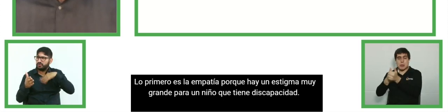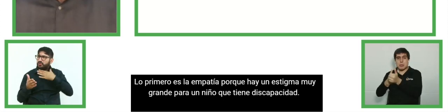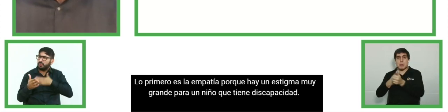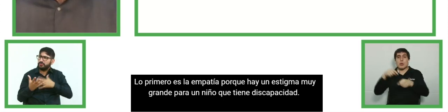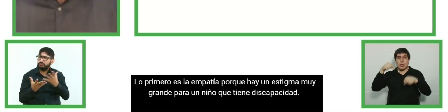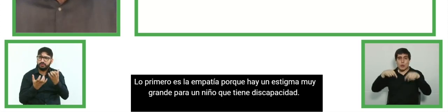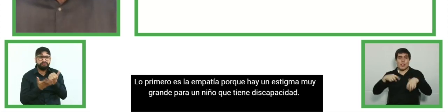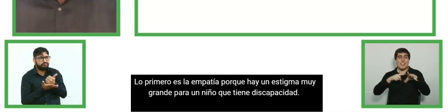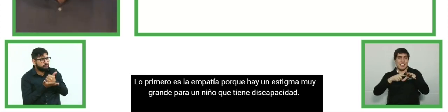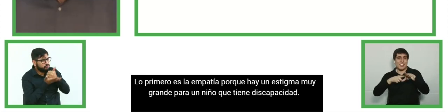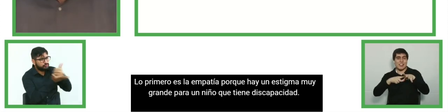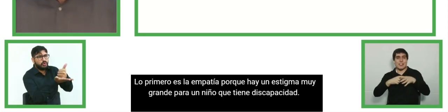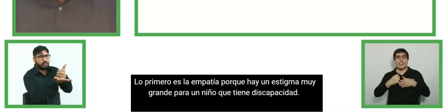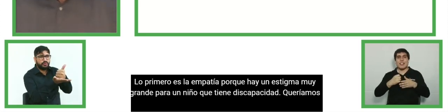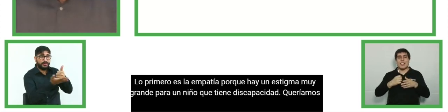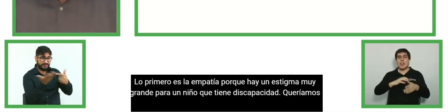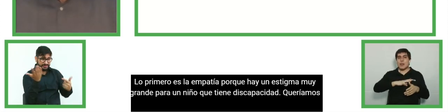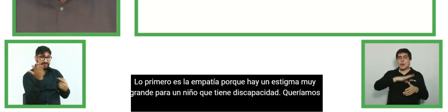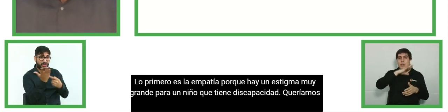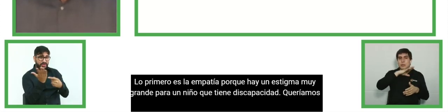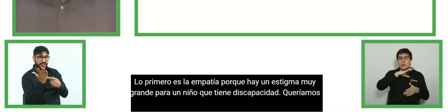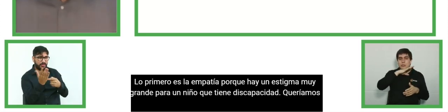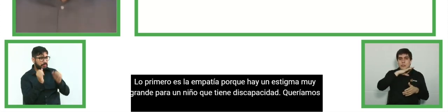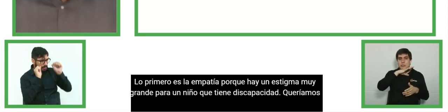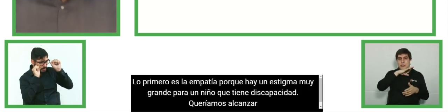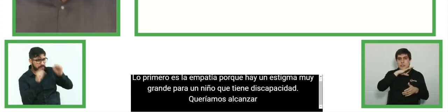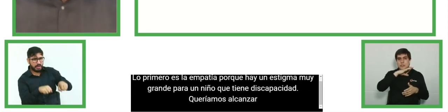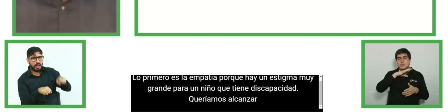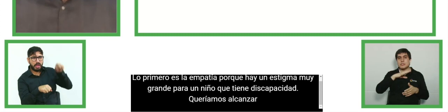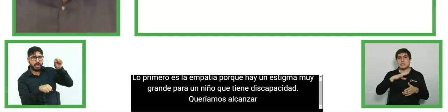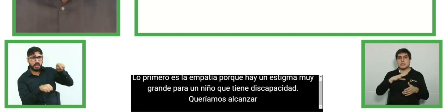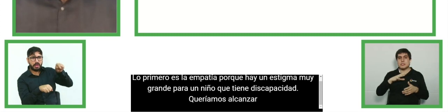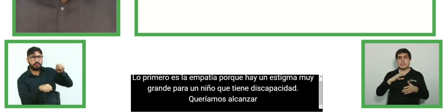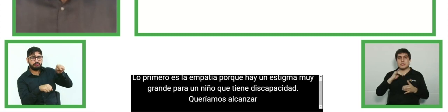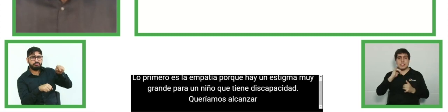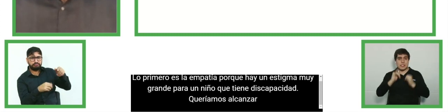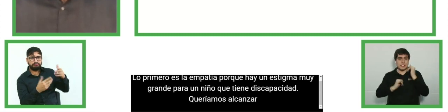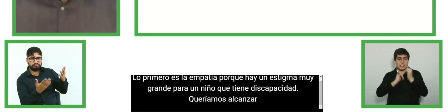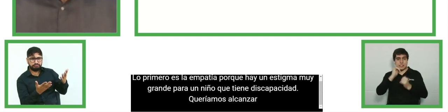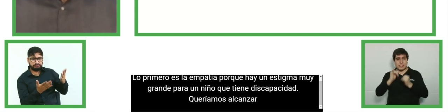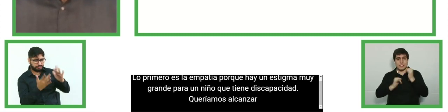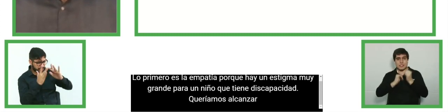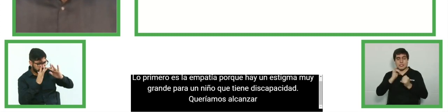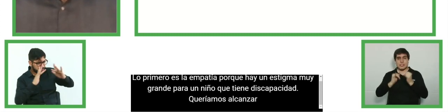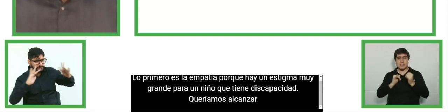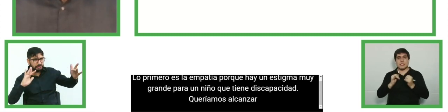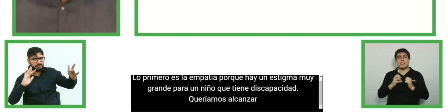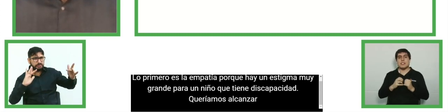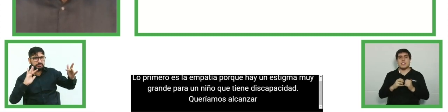but technology in particular is generally very low level. And so we have designed with those concepts in